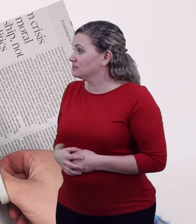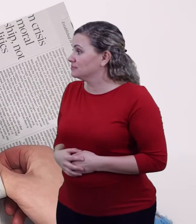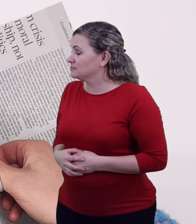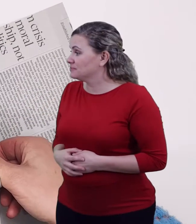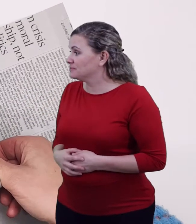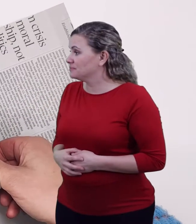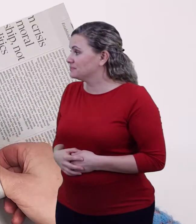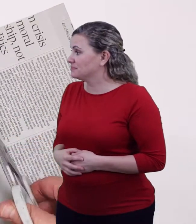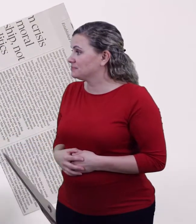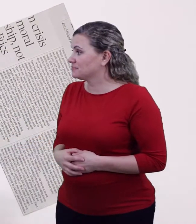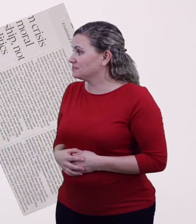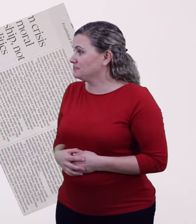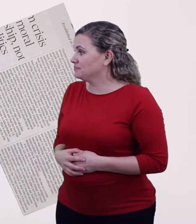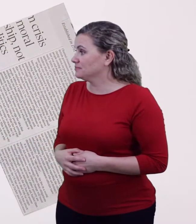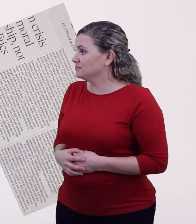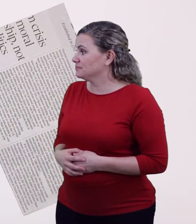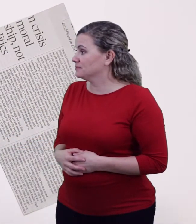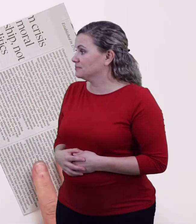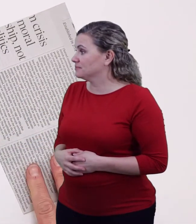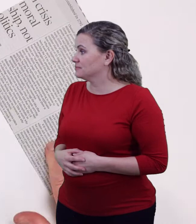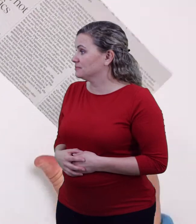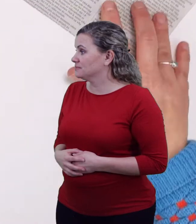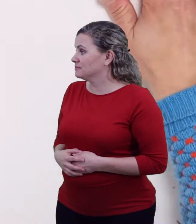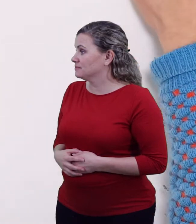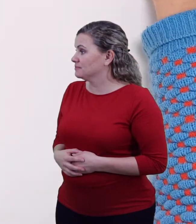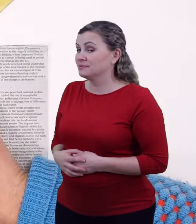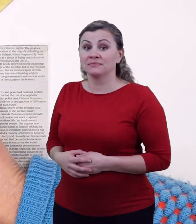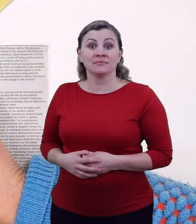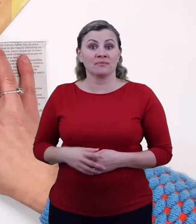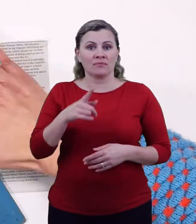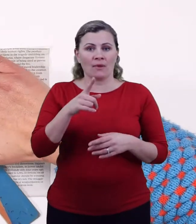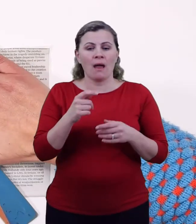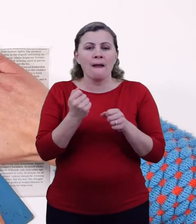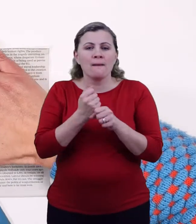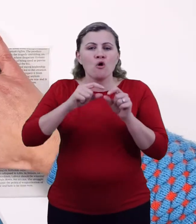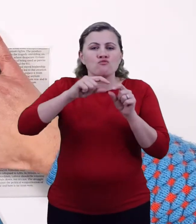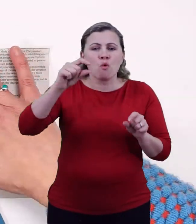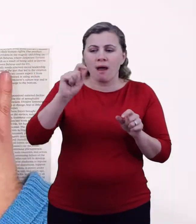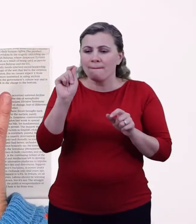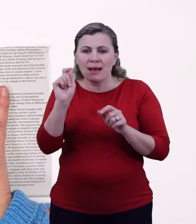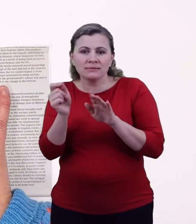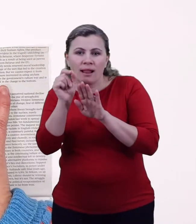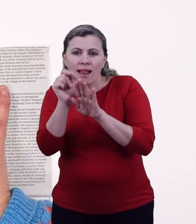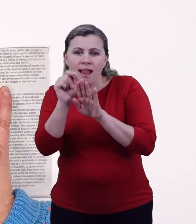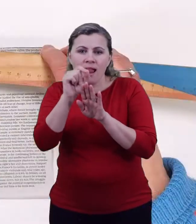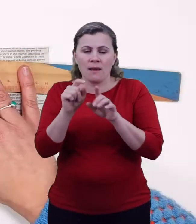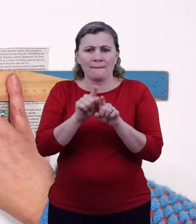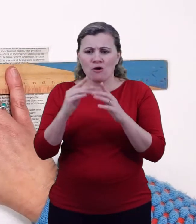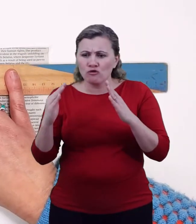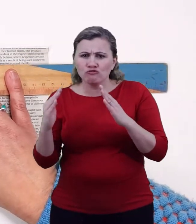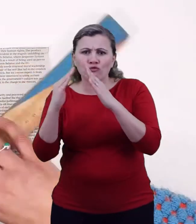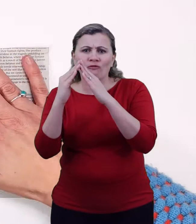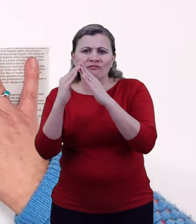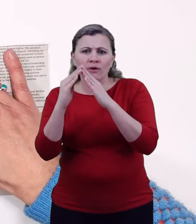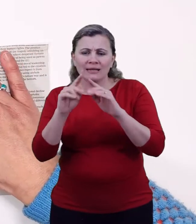and keep the cut part of the newspaper. We'll use that soon. With the main piece of newspaper, use a pencil